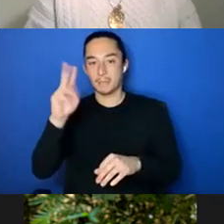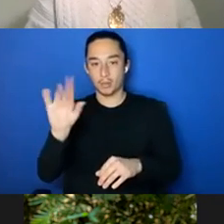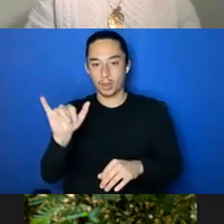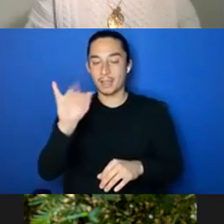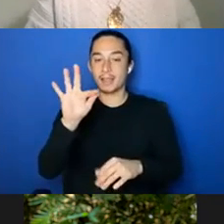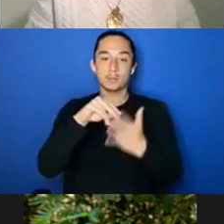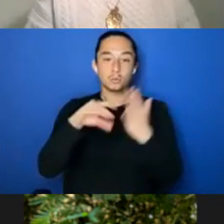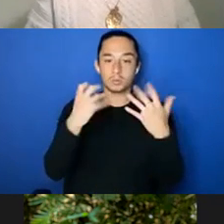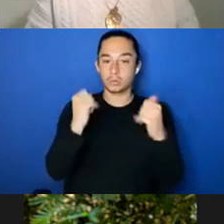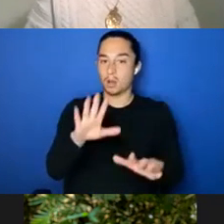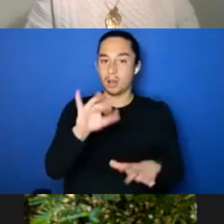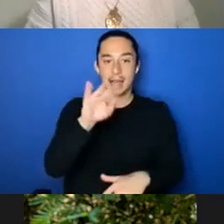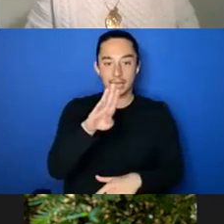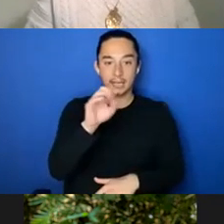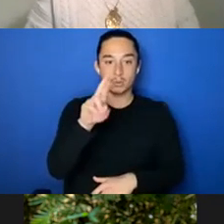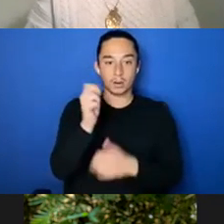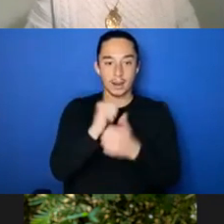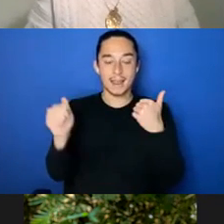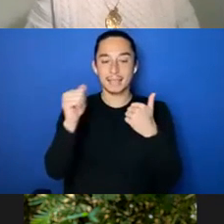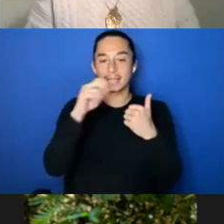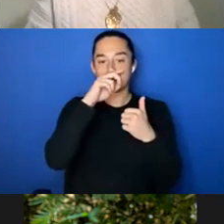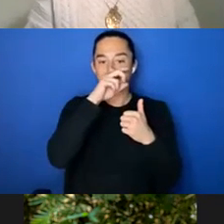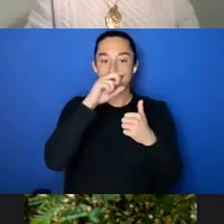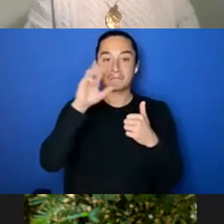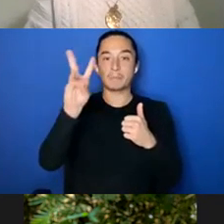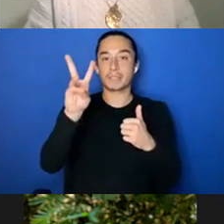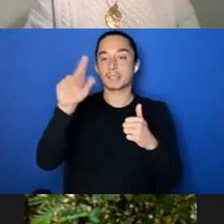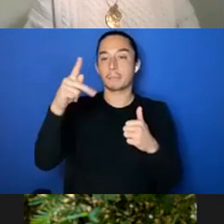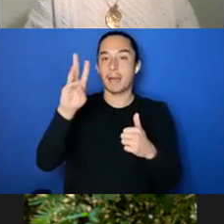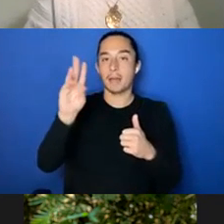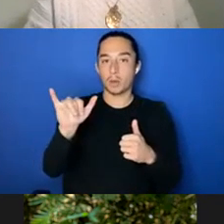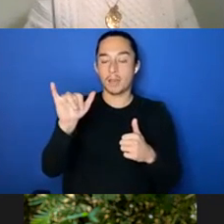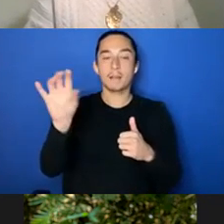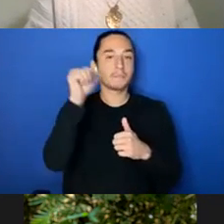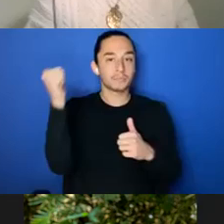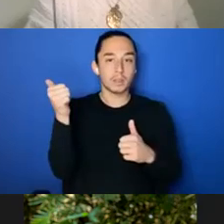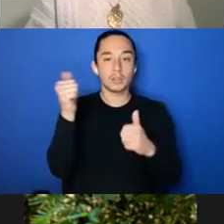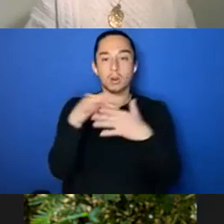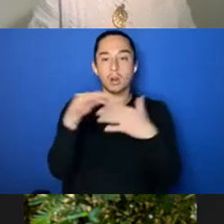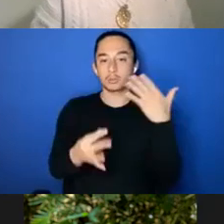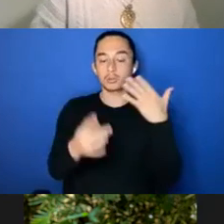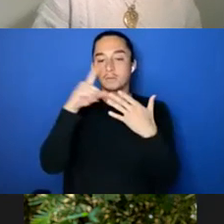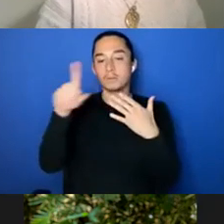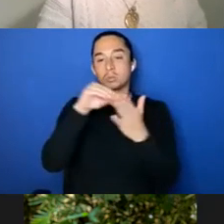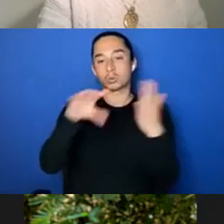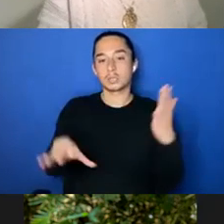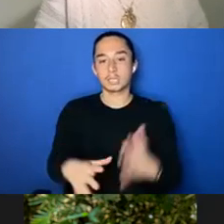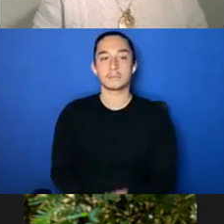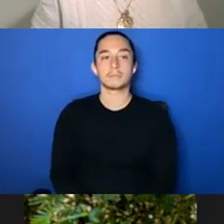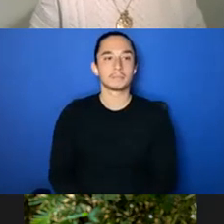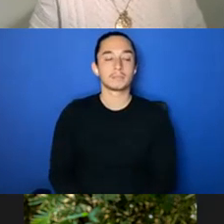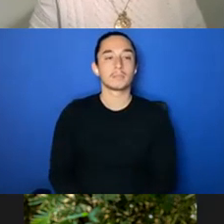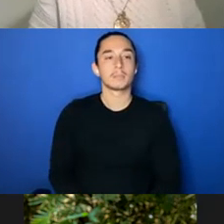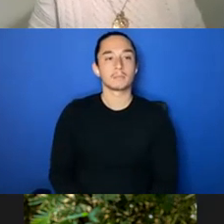do IB or any of the 6 pathways, are there other options for students?